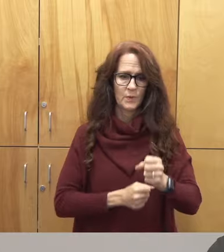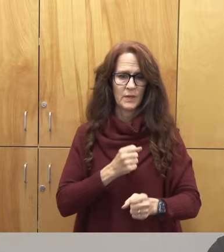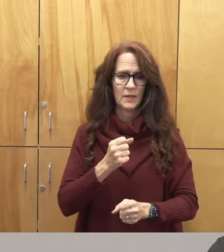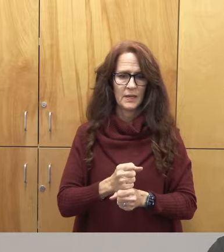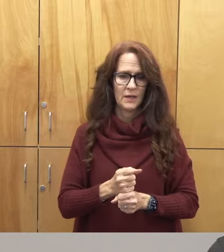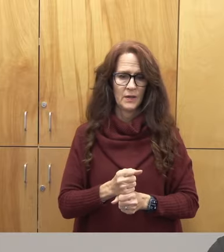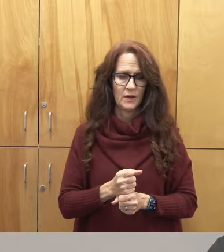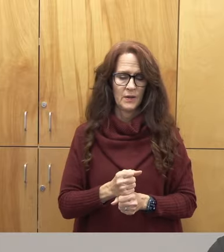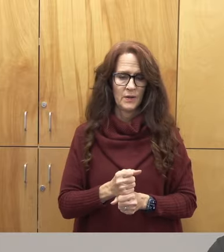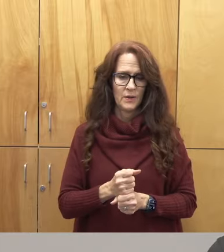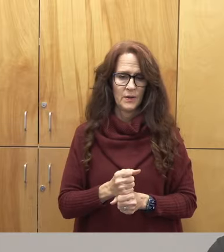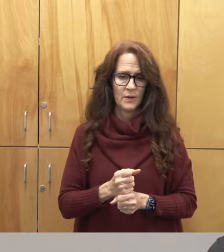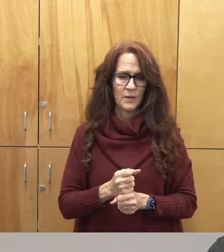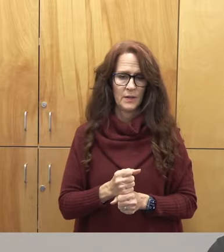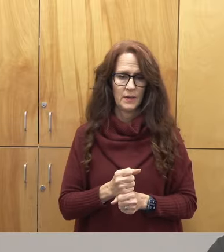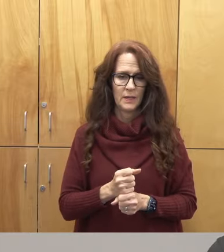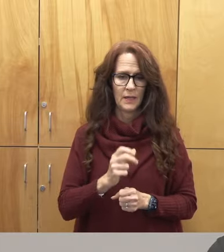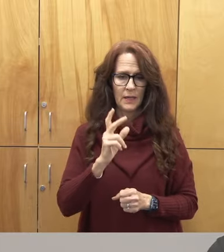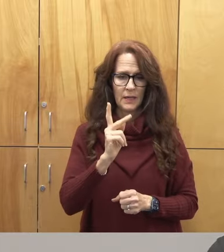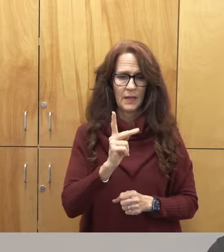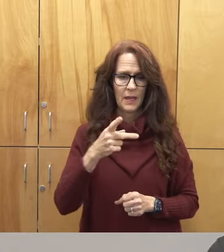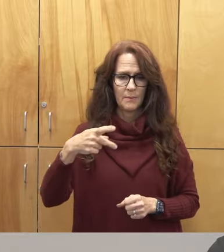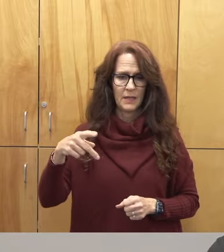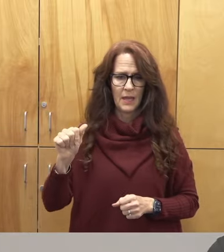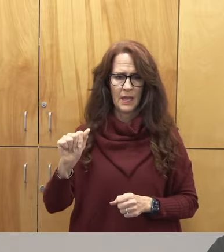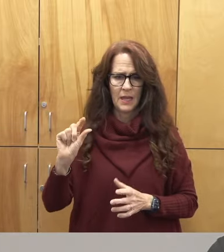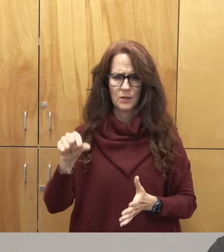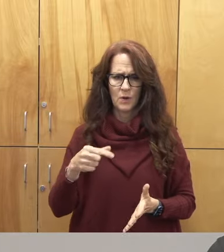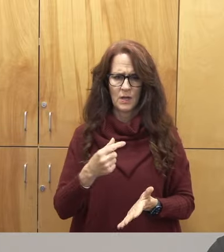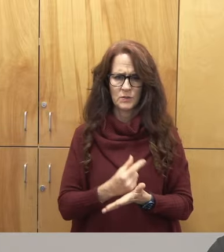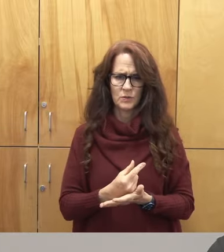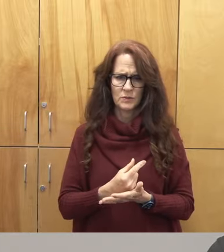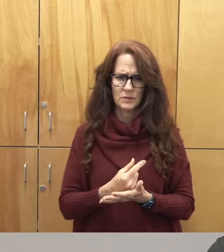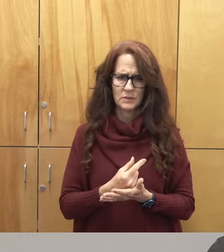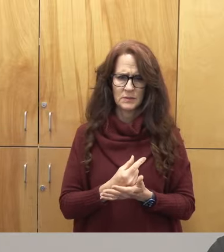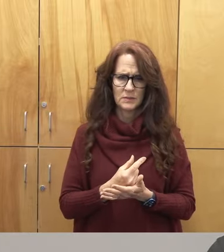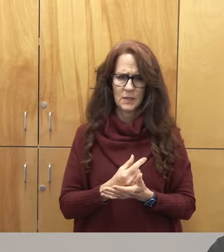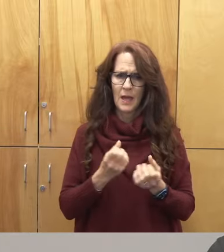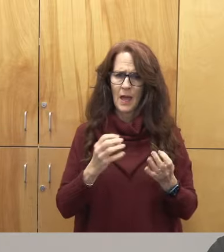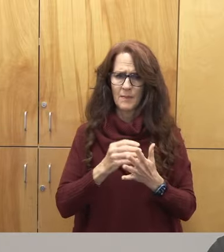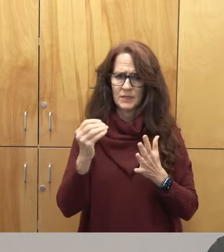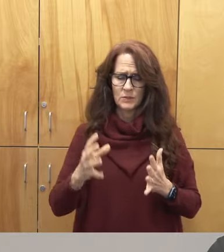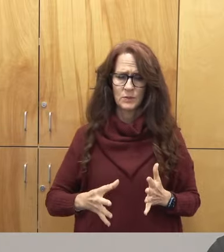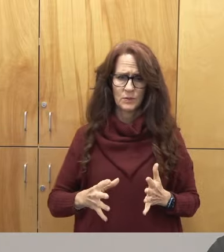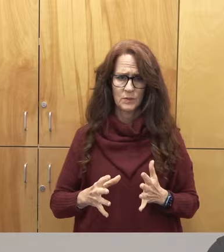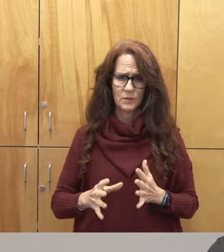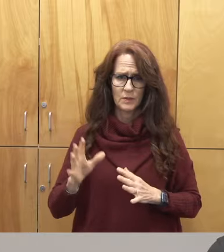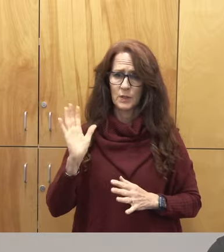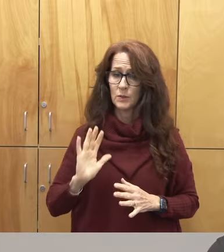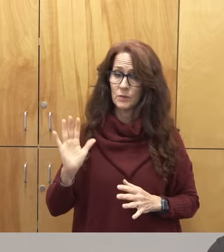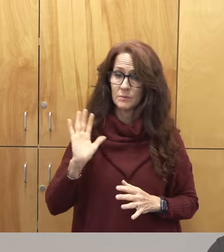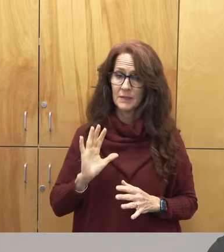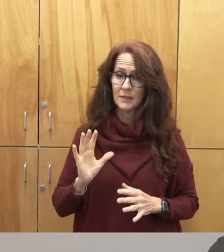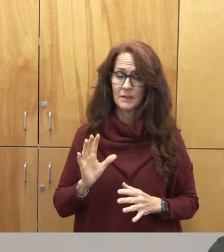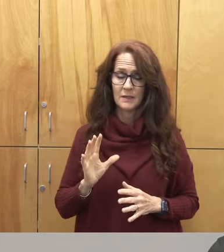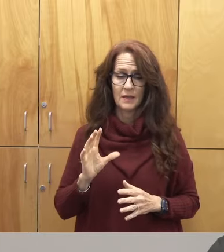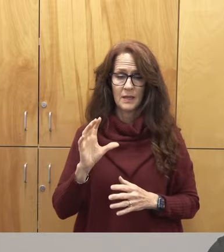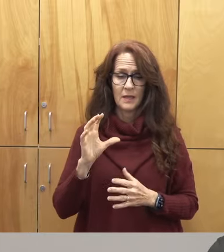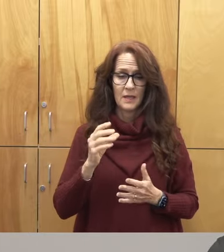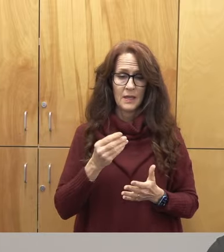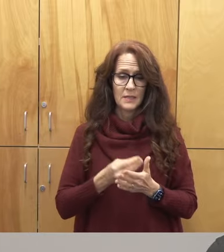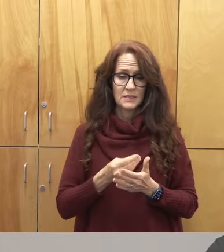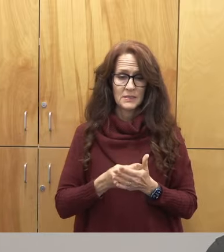the KPA graduation was wonderful. I don't remember how many students were involved, but it used to be scholarships were